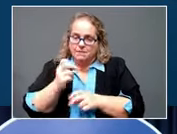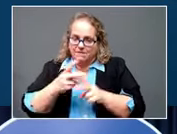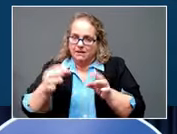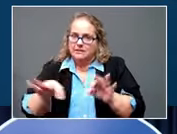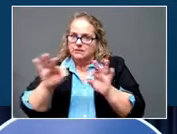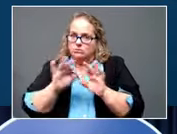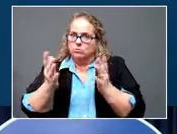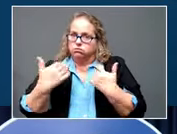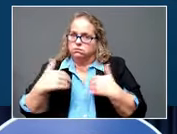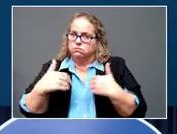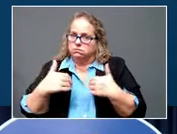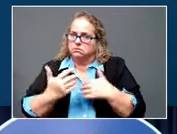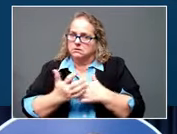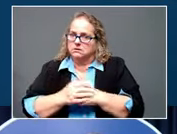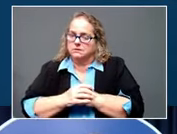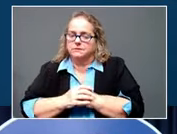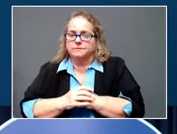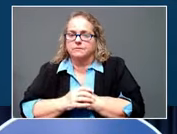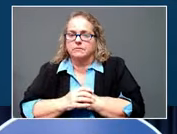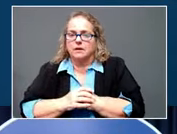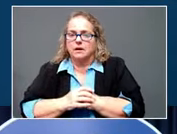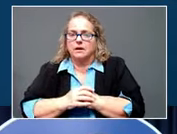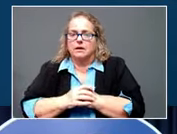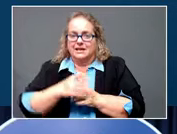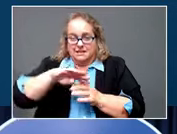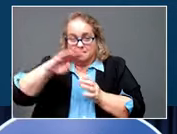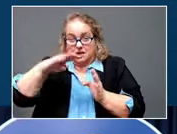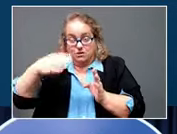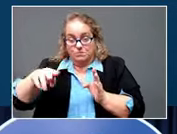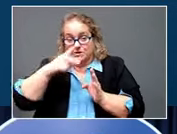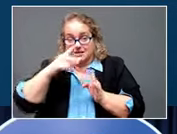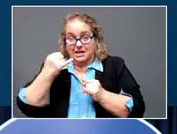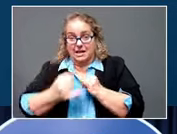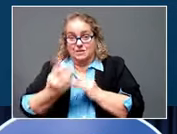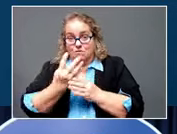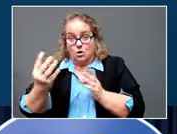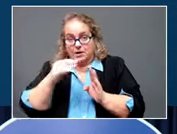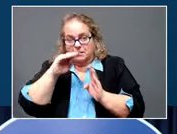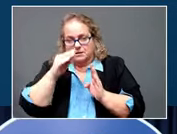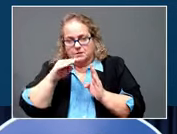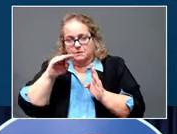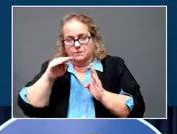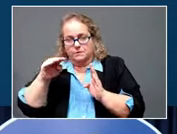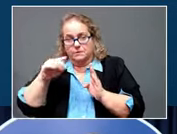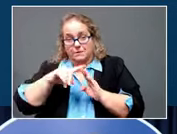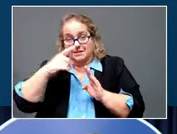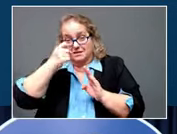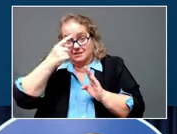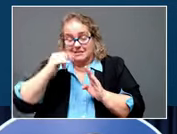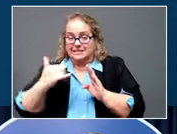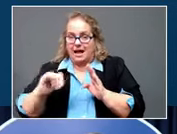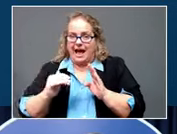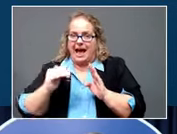chart, again, fairly steady for about 4 weeks, but look at where that plateau is. I mean, it's still in a